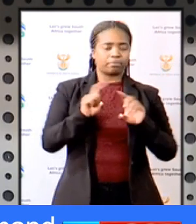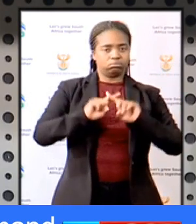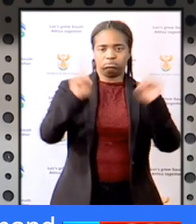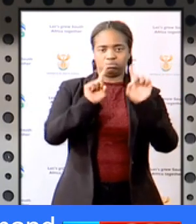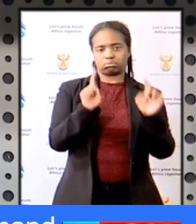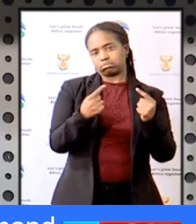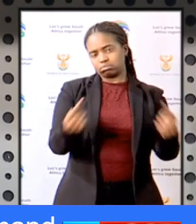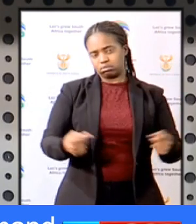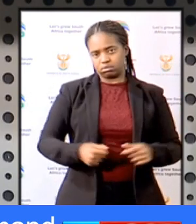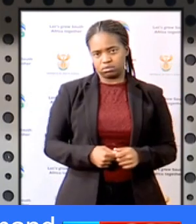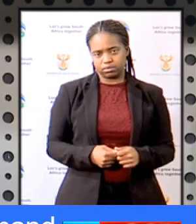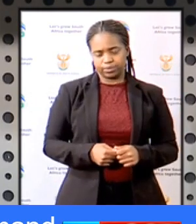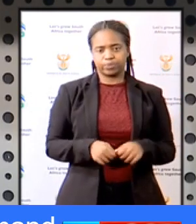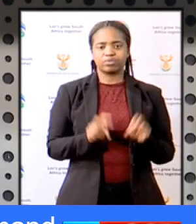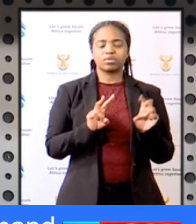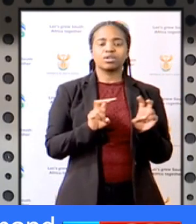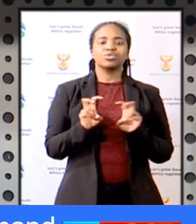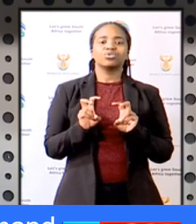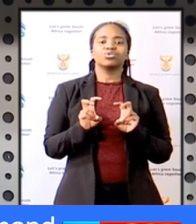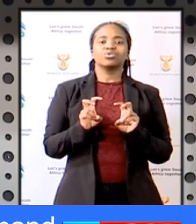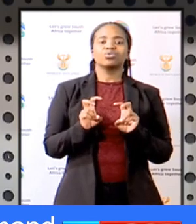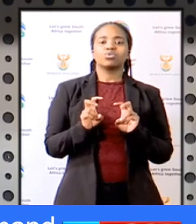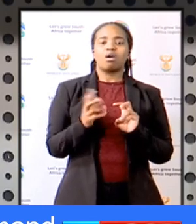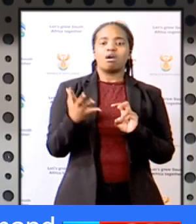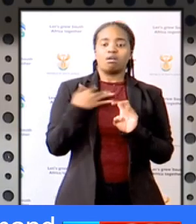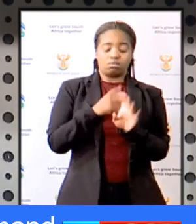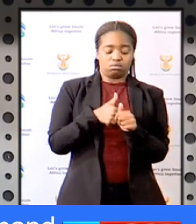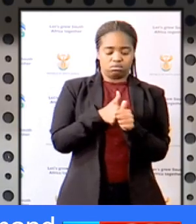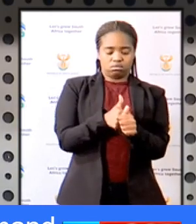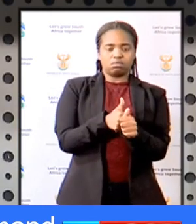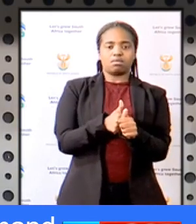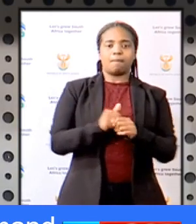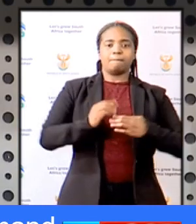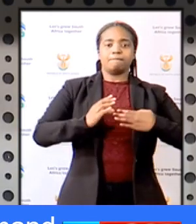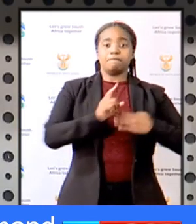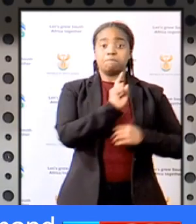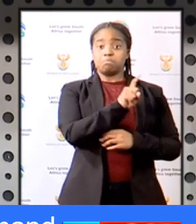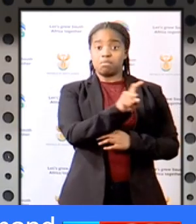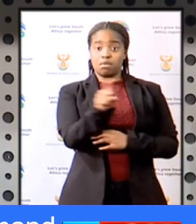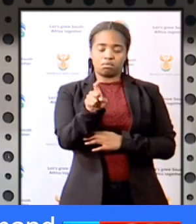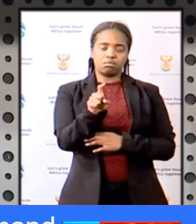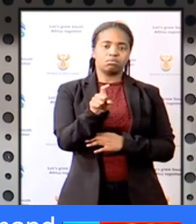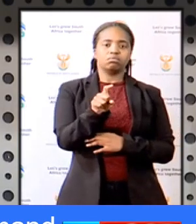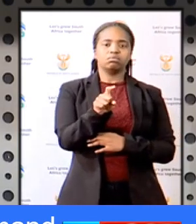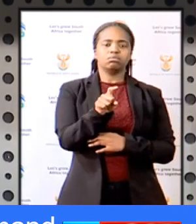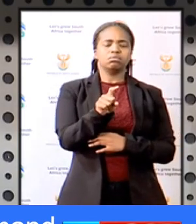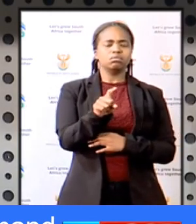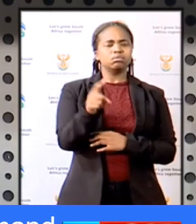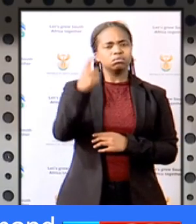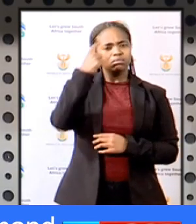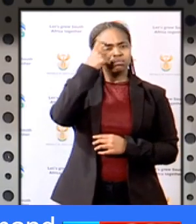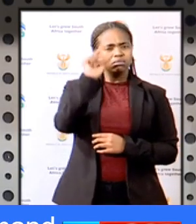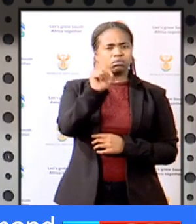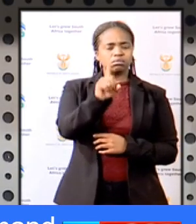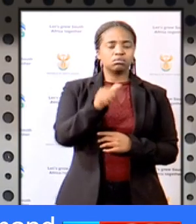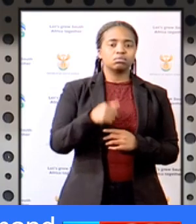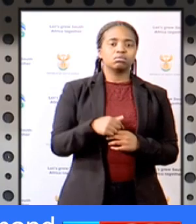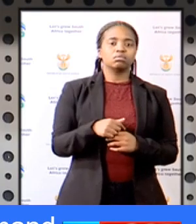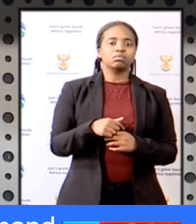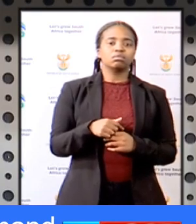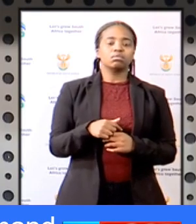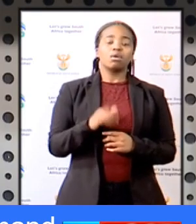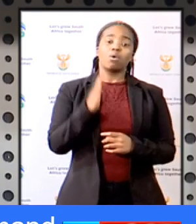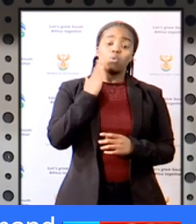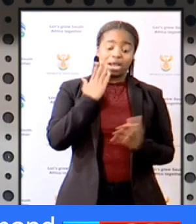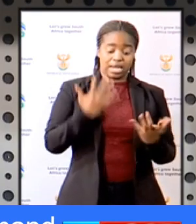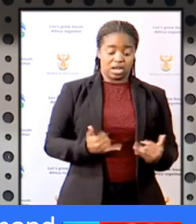And the issue of compliance by members of the public, you will realize that from at this